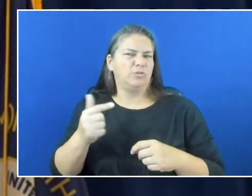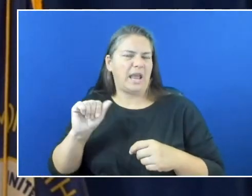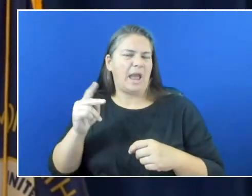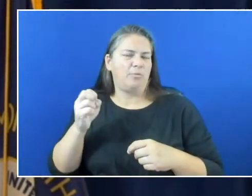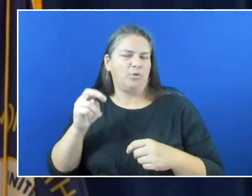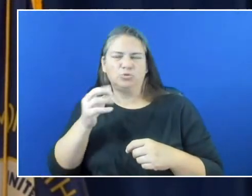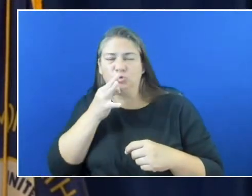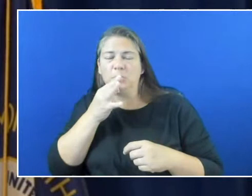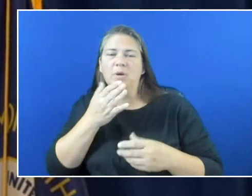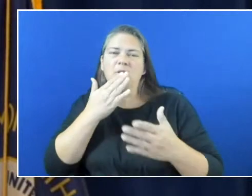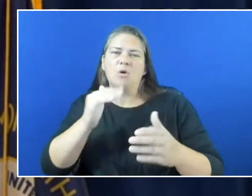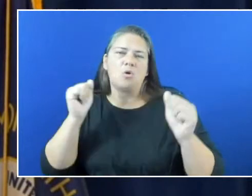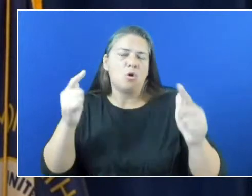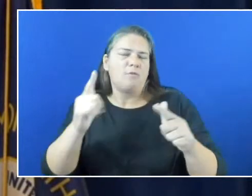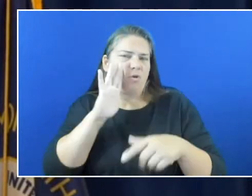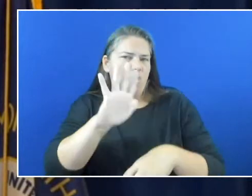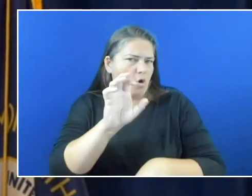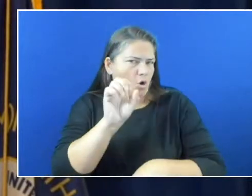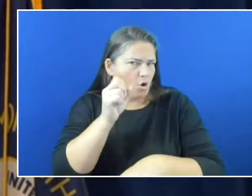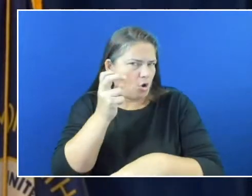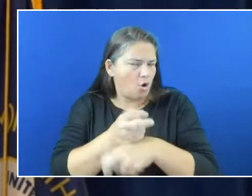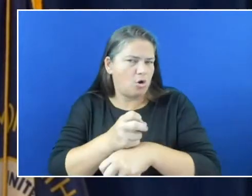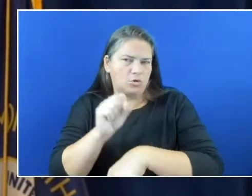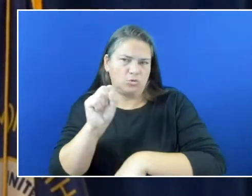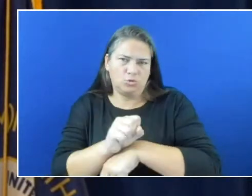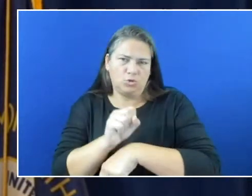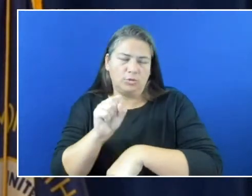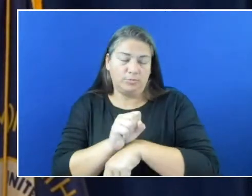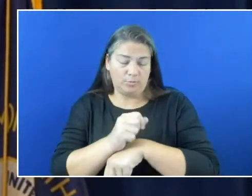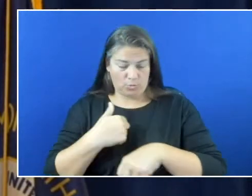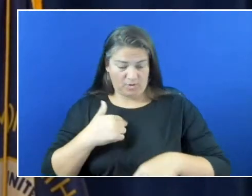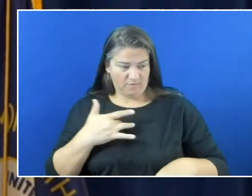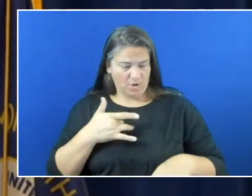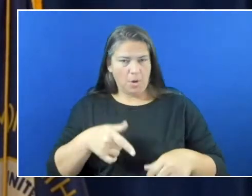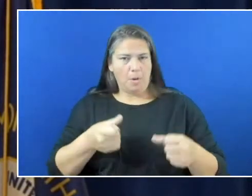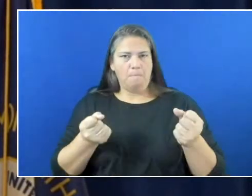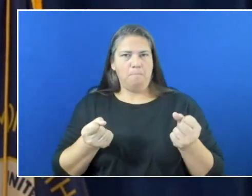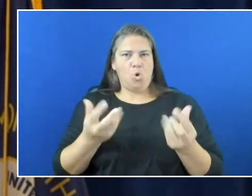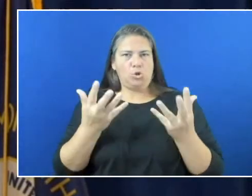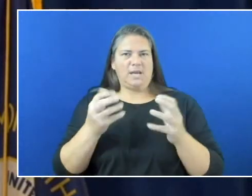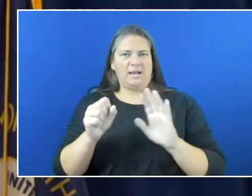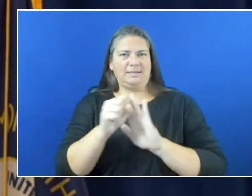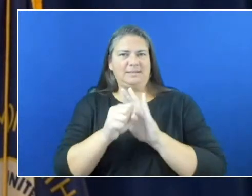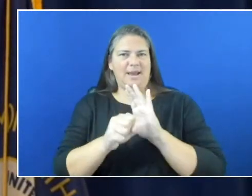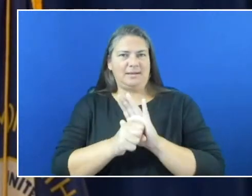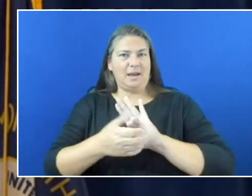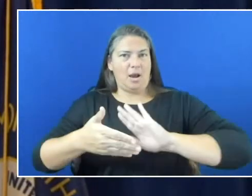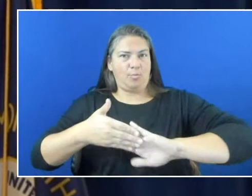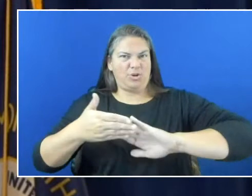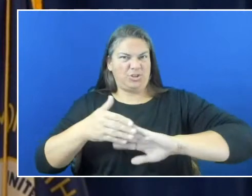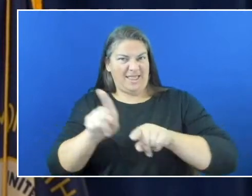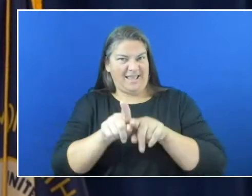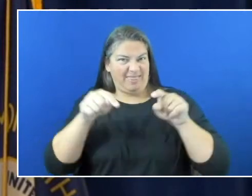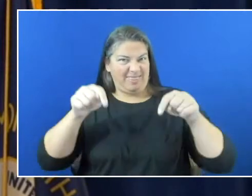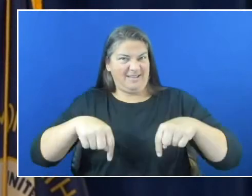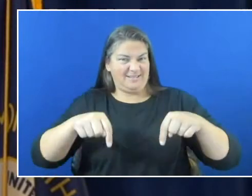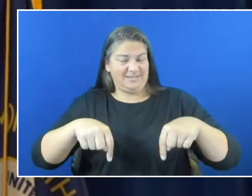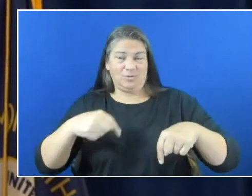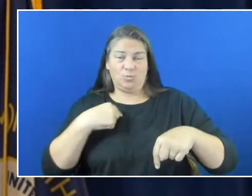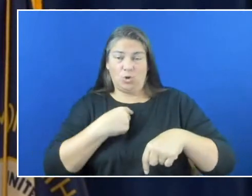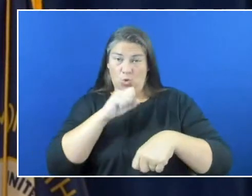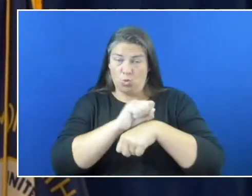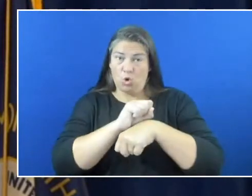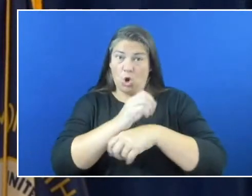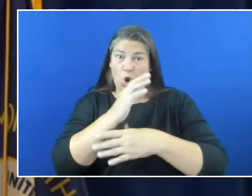your hard work. We believe this is the first multi-state operation of its kind. I can tell you we worked on a couple, but none